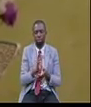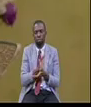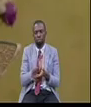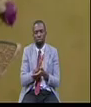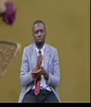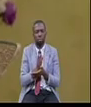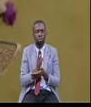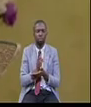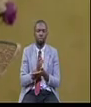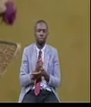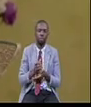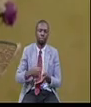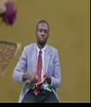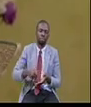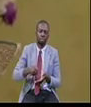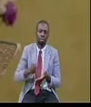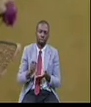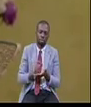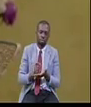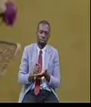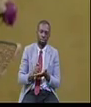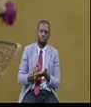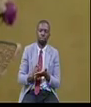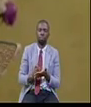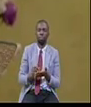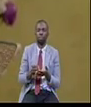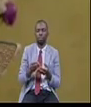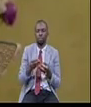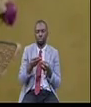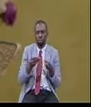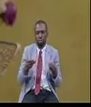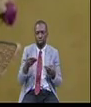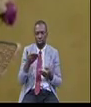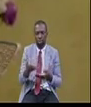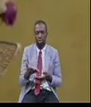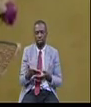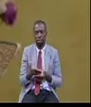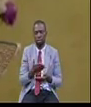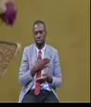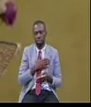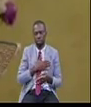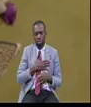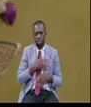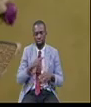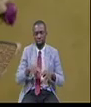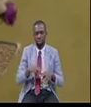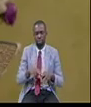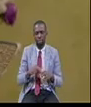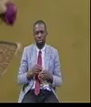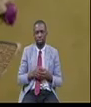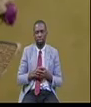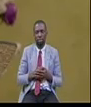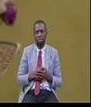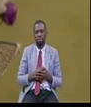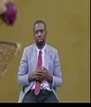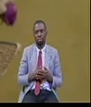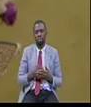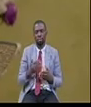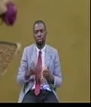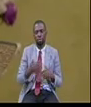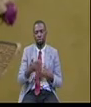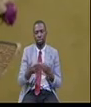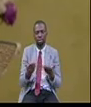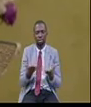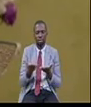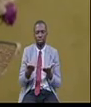the package. Please supply the information required therein, and please be seated. After the service, please come to the